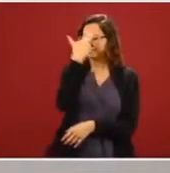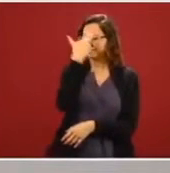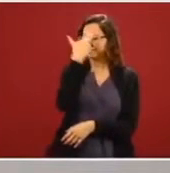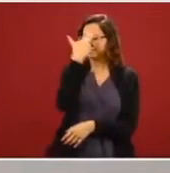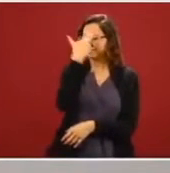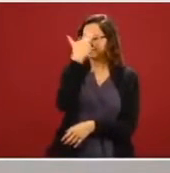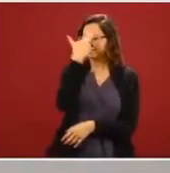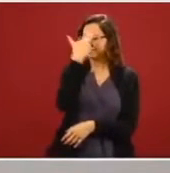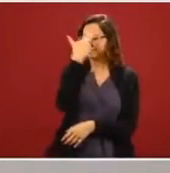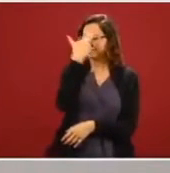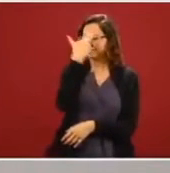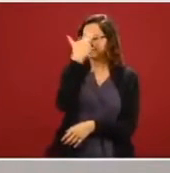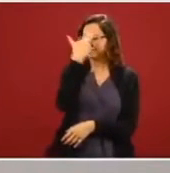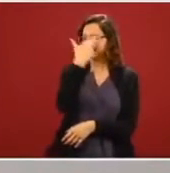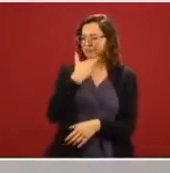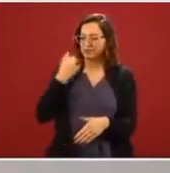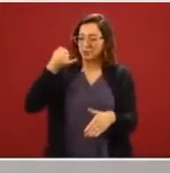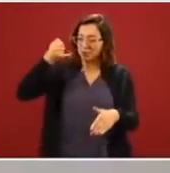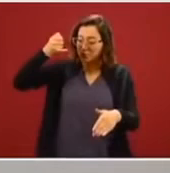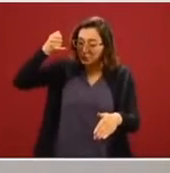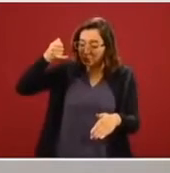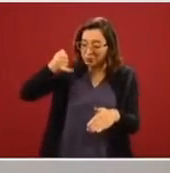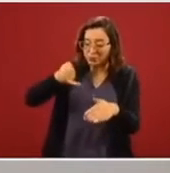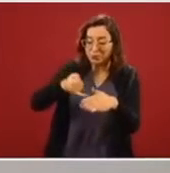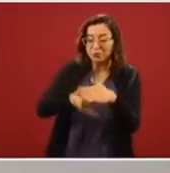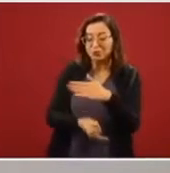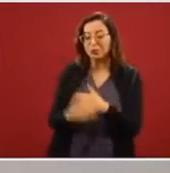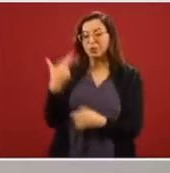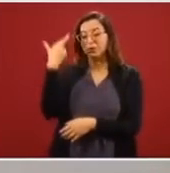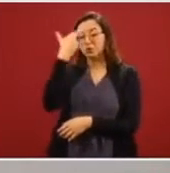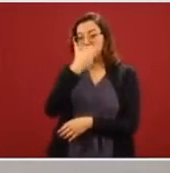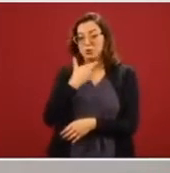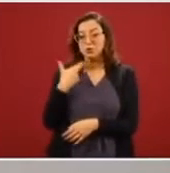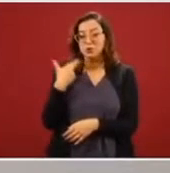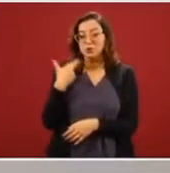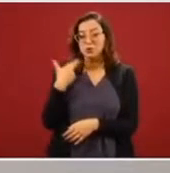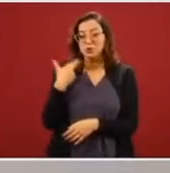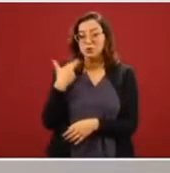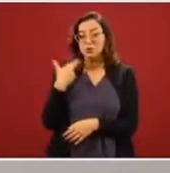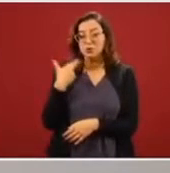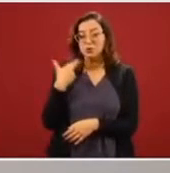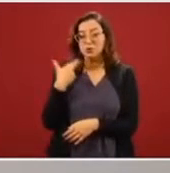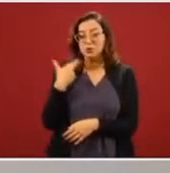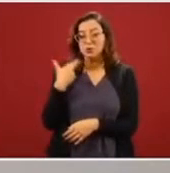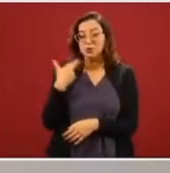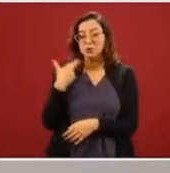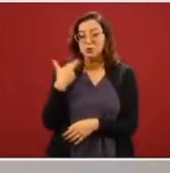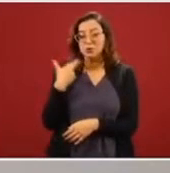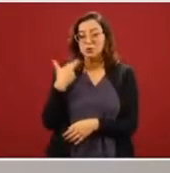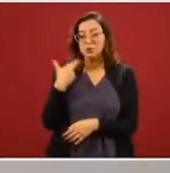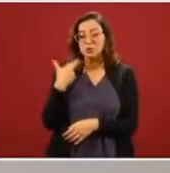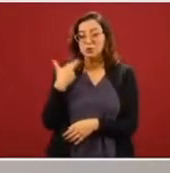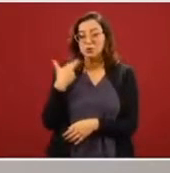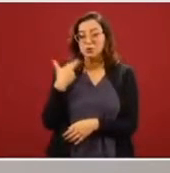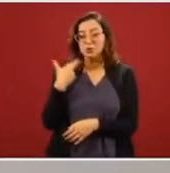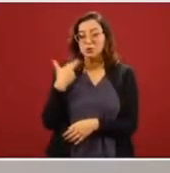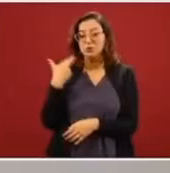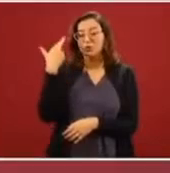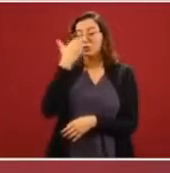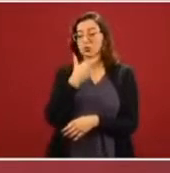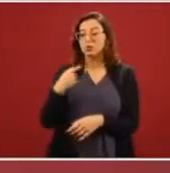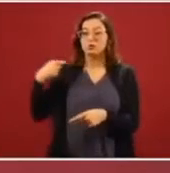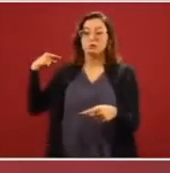been exhaustively reviewed durante los casi 10 años over the last almost 10